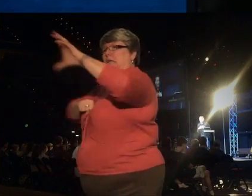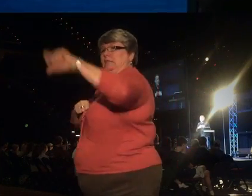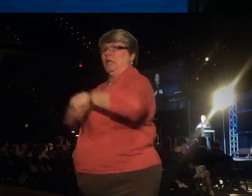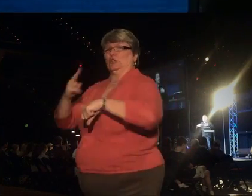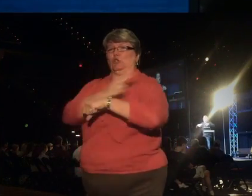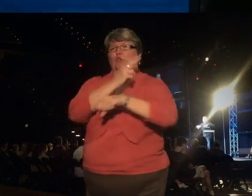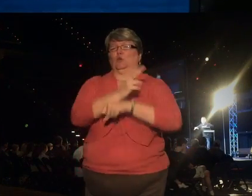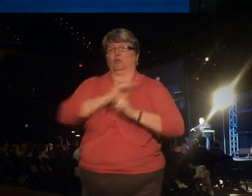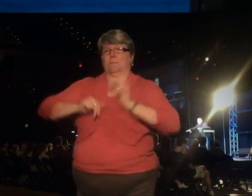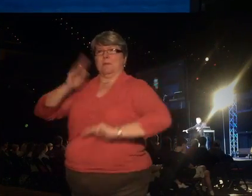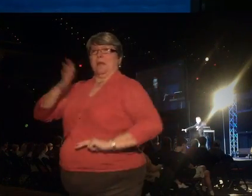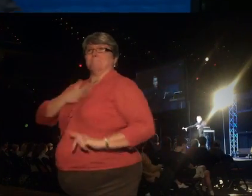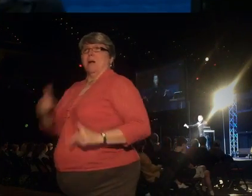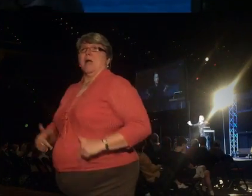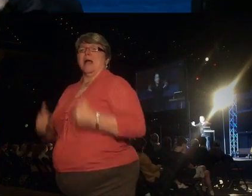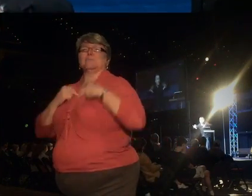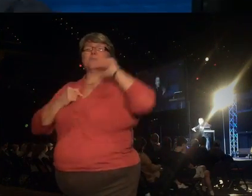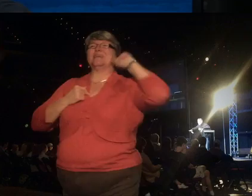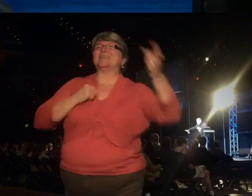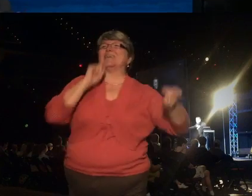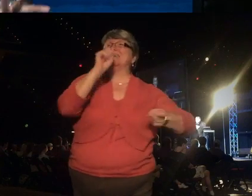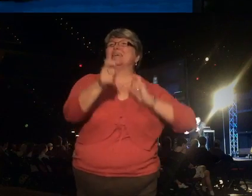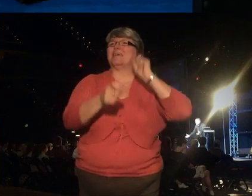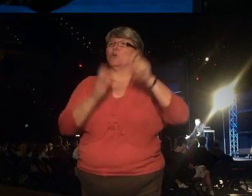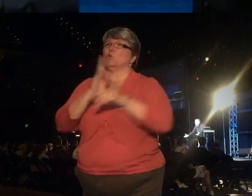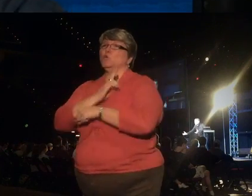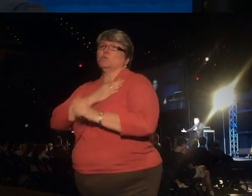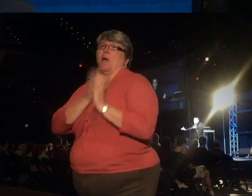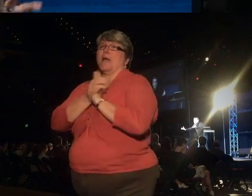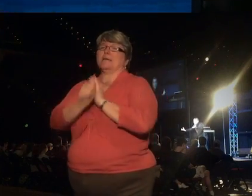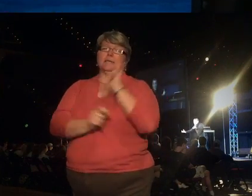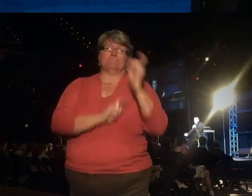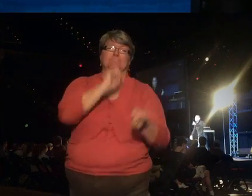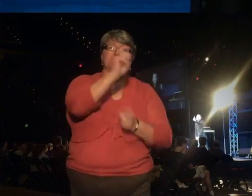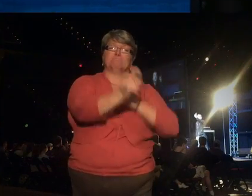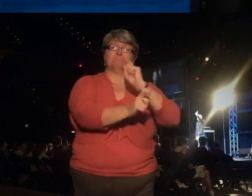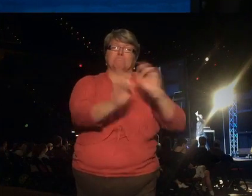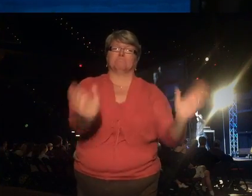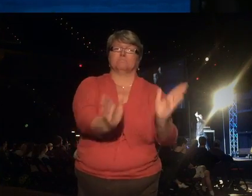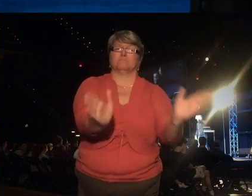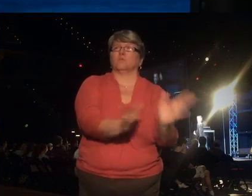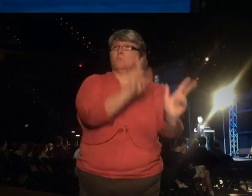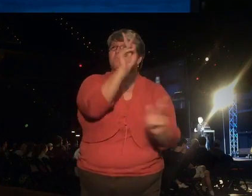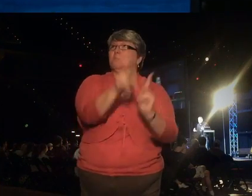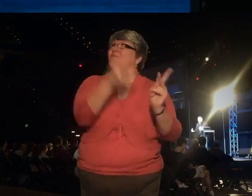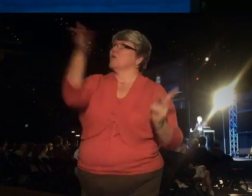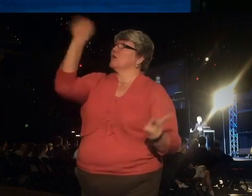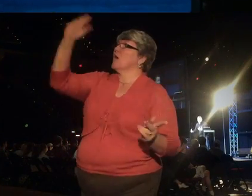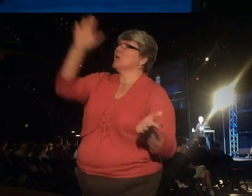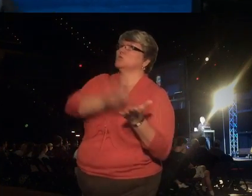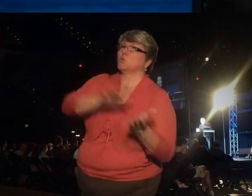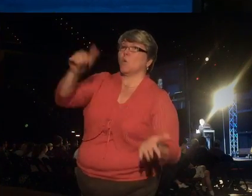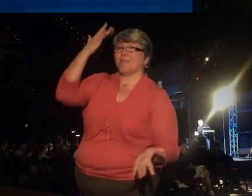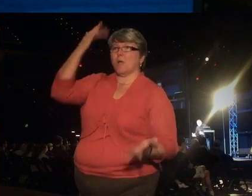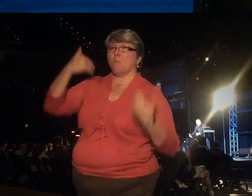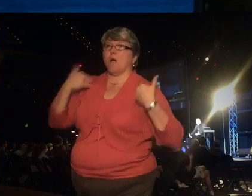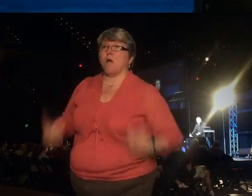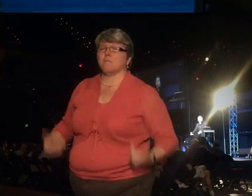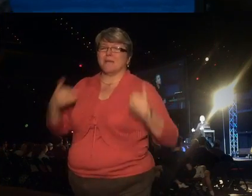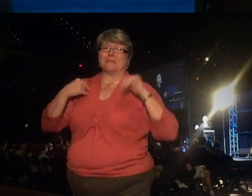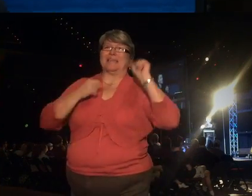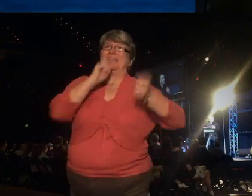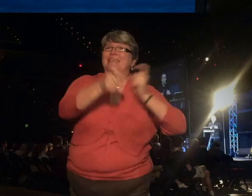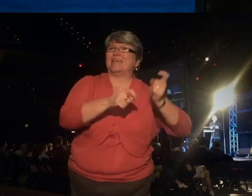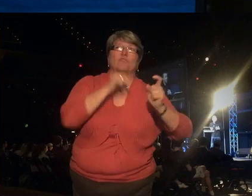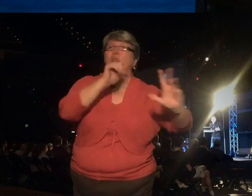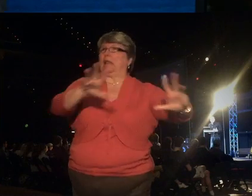life. I'm meant to be a giver to use my gifts to build up human beings for the glory of God. That's what I'm meant to be, a giver, not